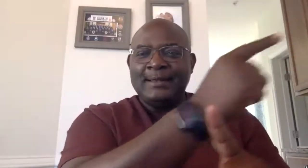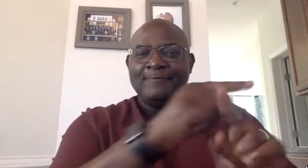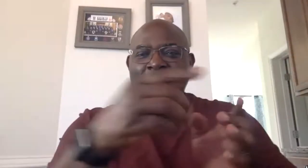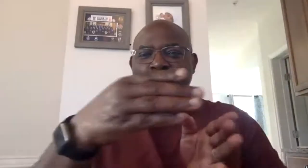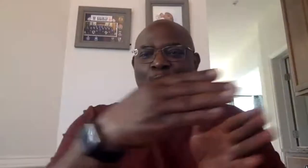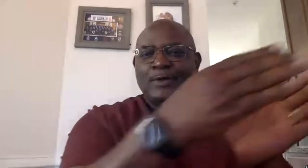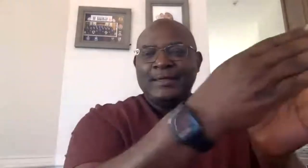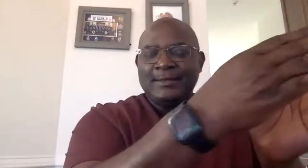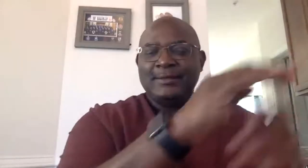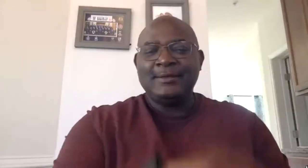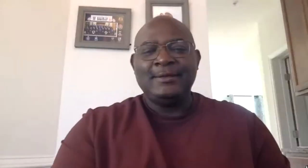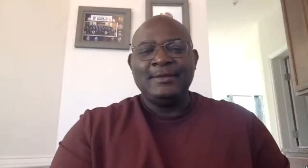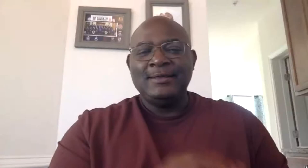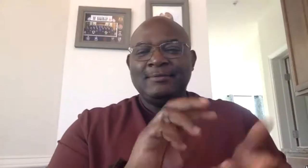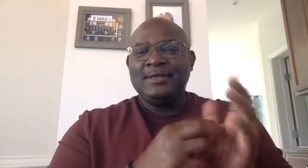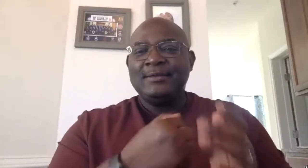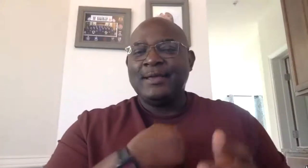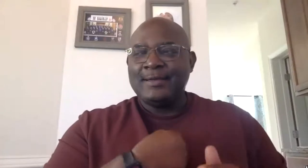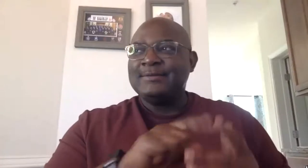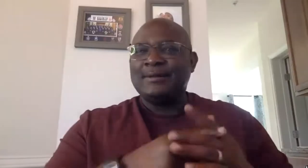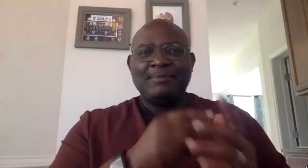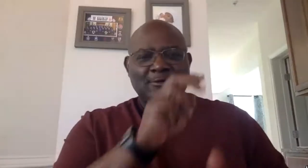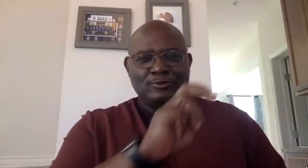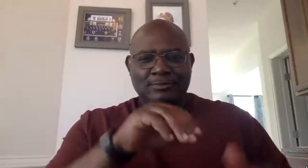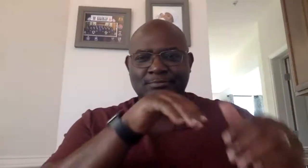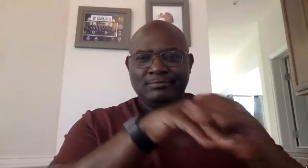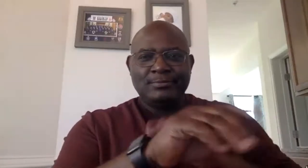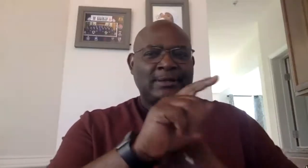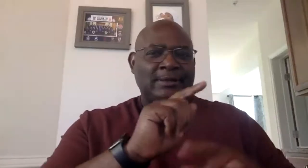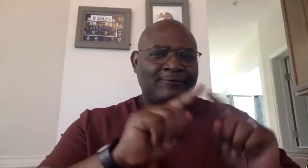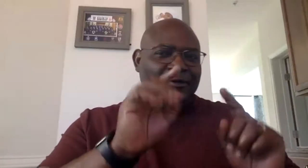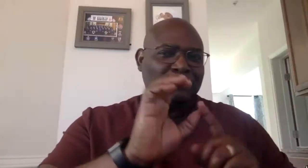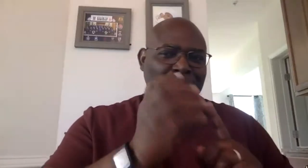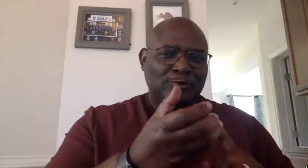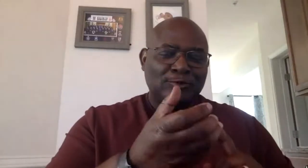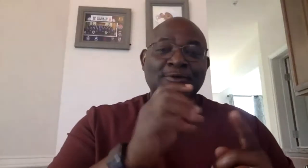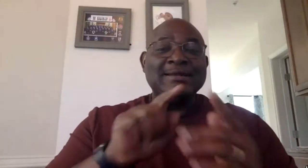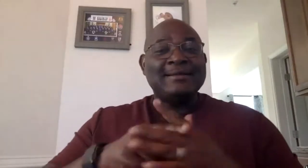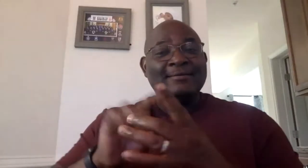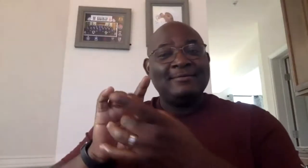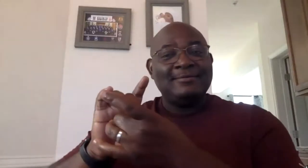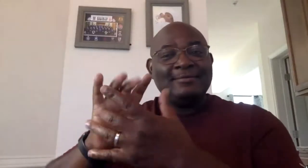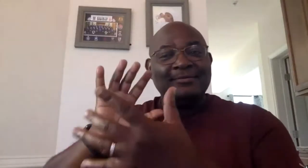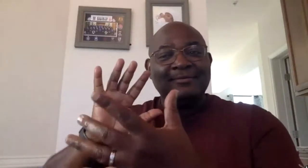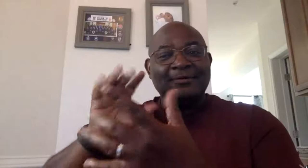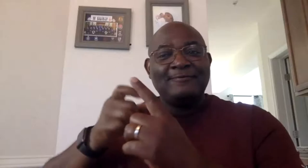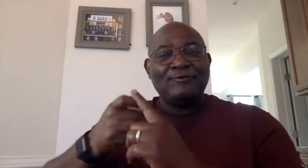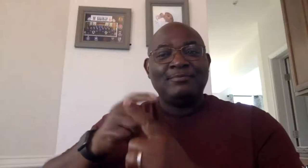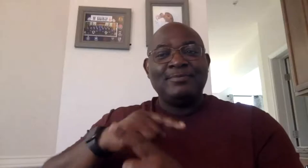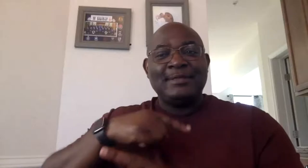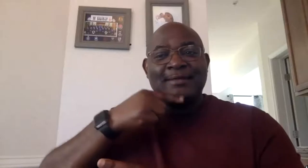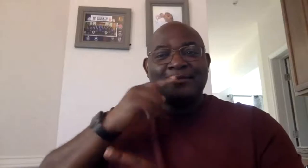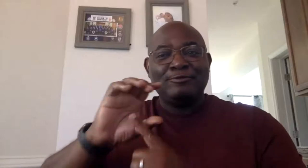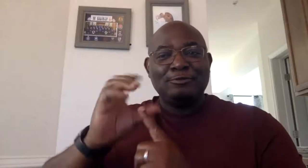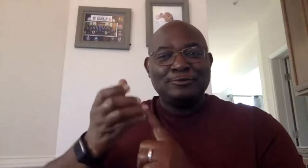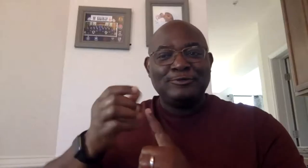should have went, directly to a deaf path, but I didn't. I went into a different culture, and